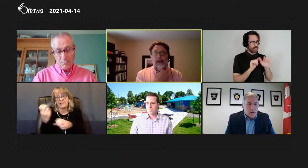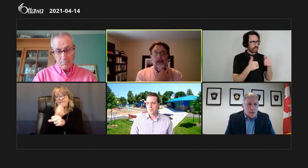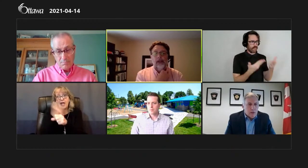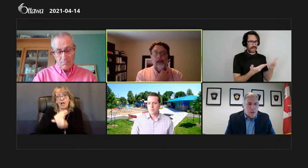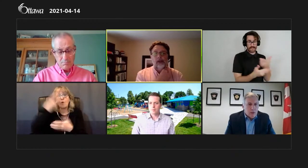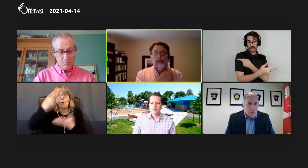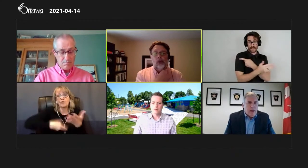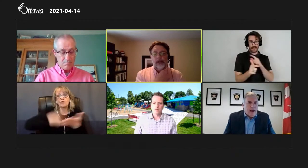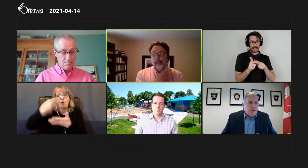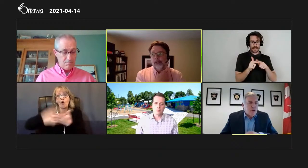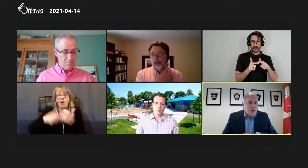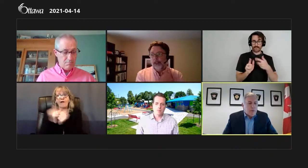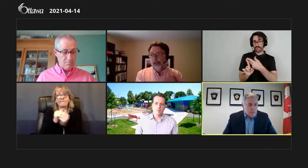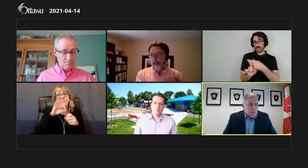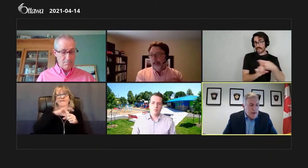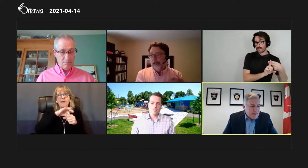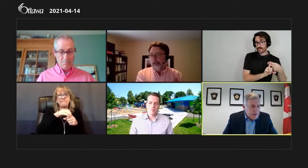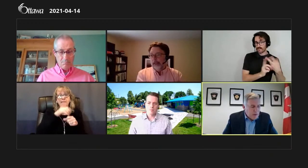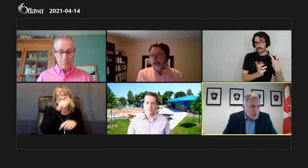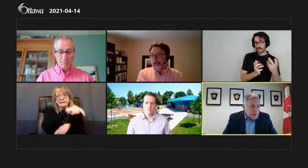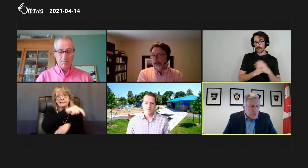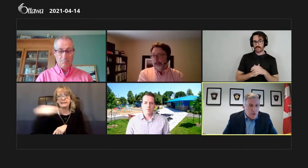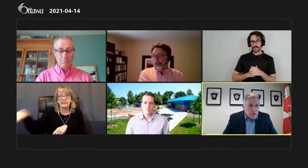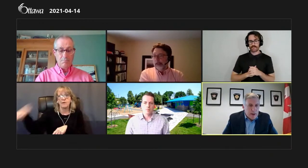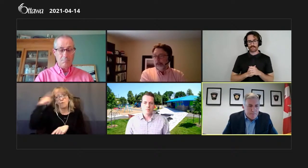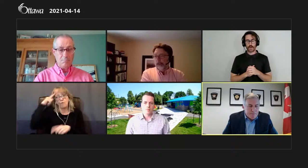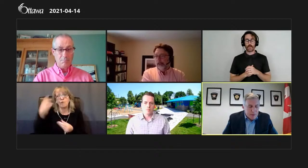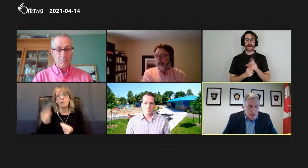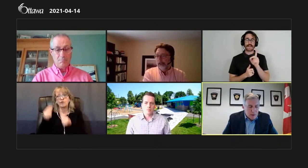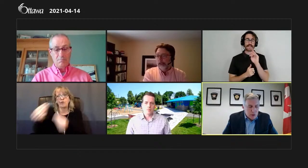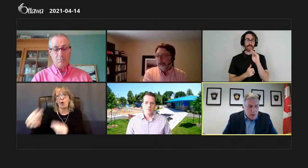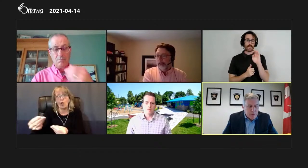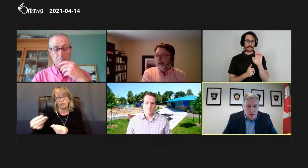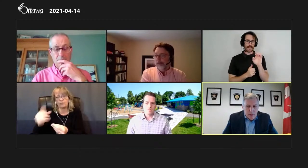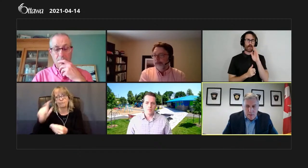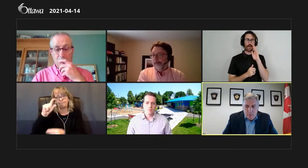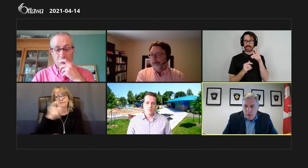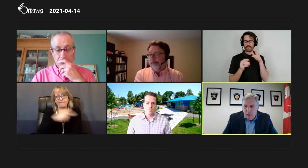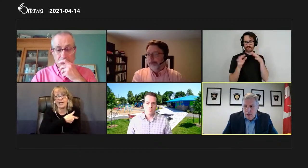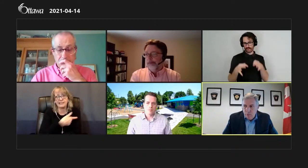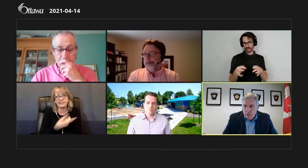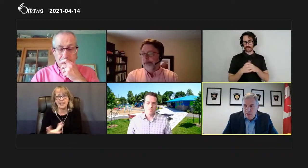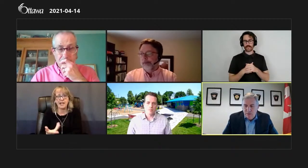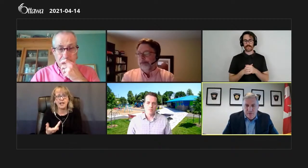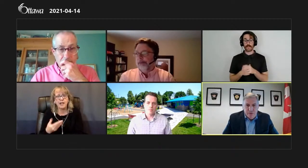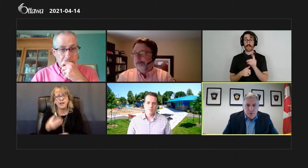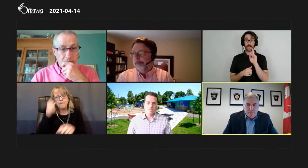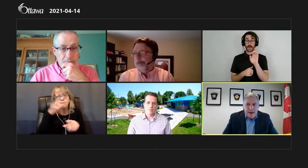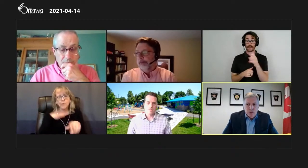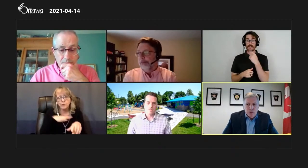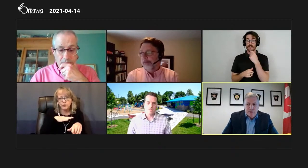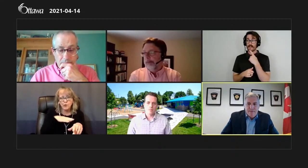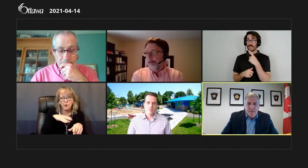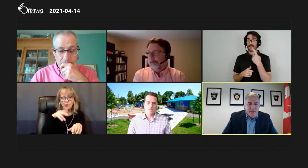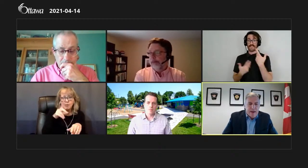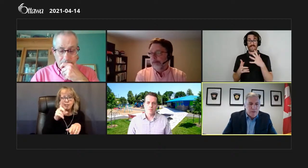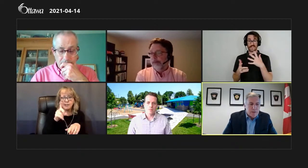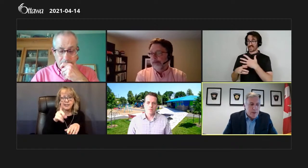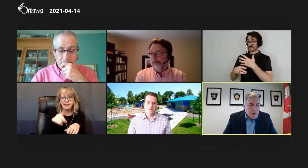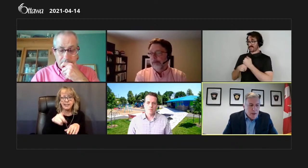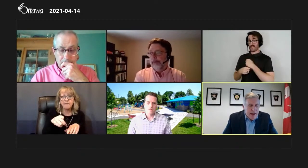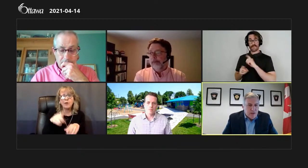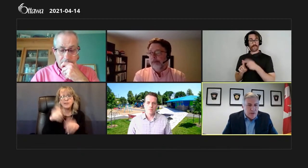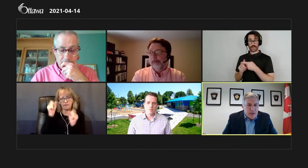maybe you'll have more details. Yeah, thank you, Brent. So, Chair, we received our first batch of